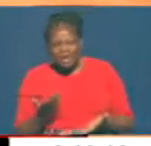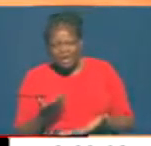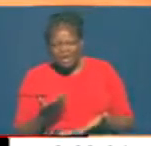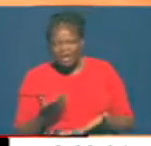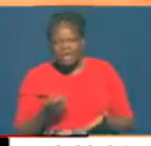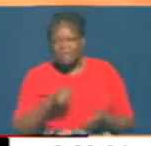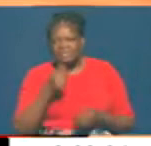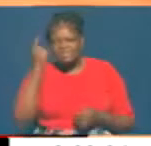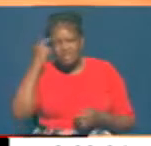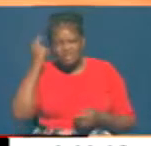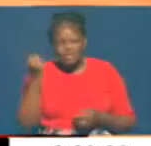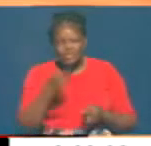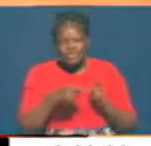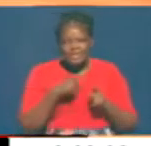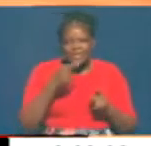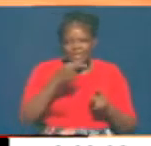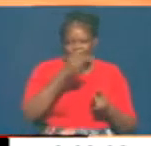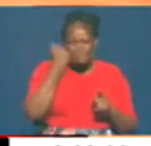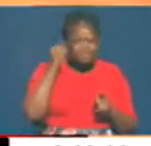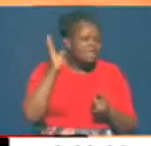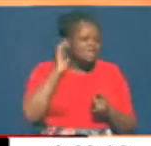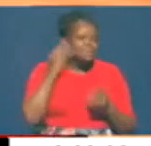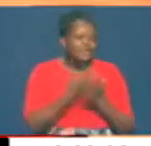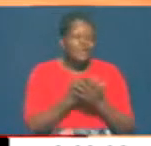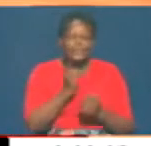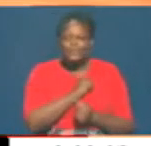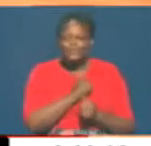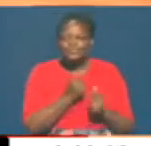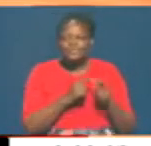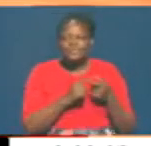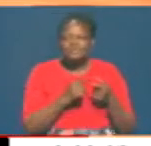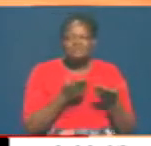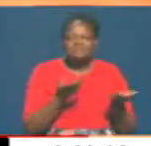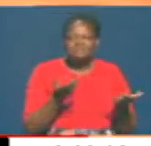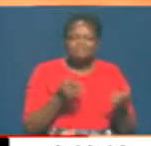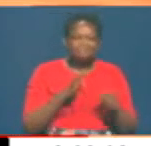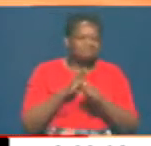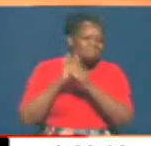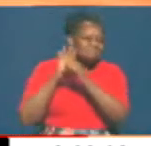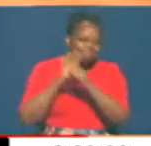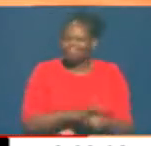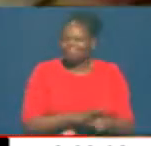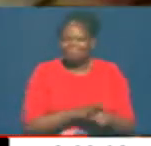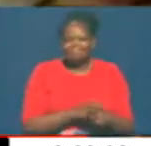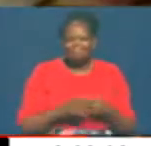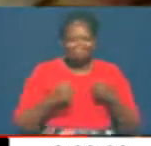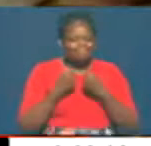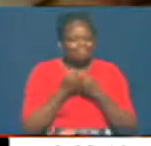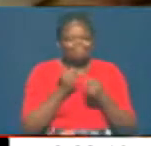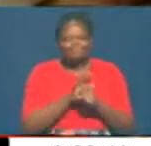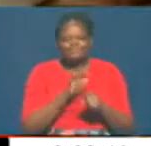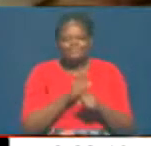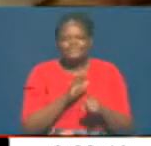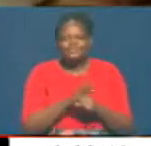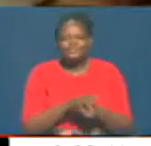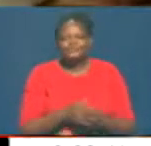anafikiria uliua kwa sababu umesikia umetoka jela. Hiyo stigmatization hiyo ilikuwa challenge sana kwangu.